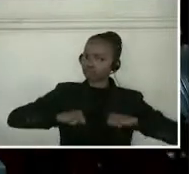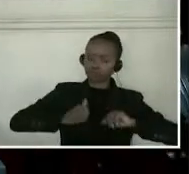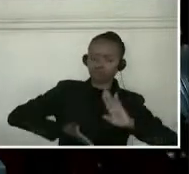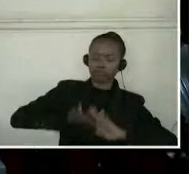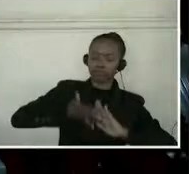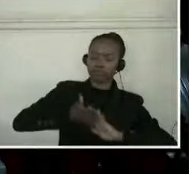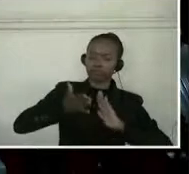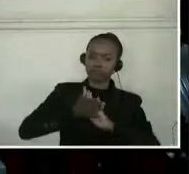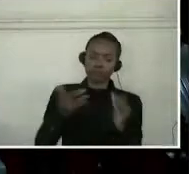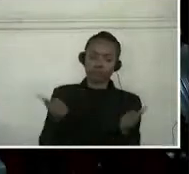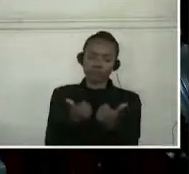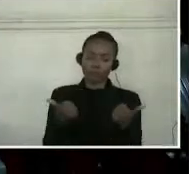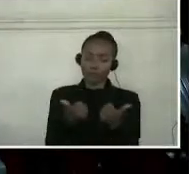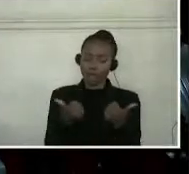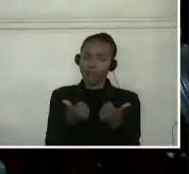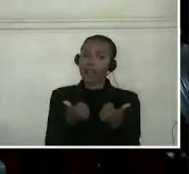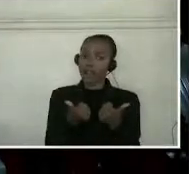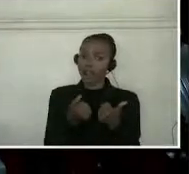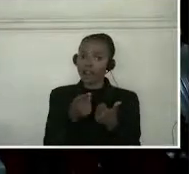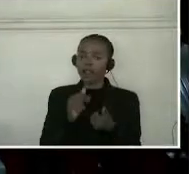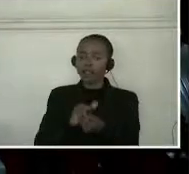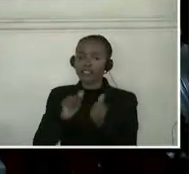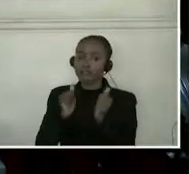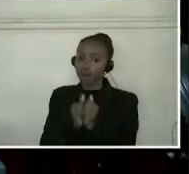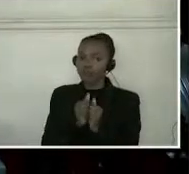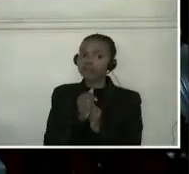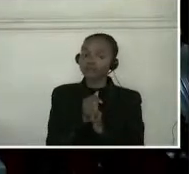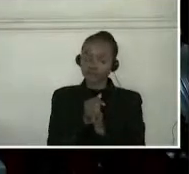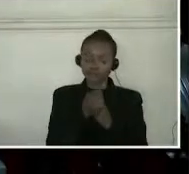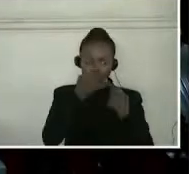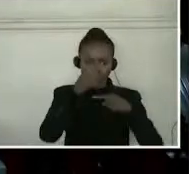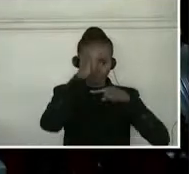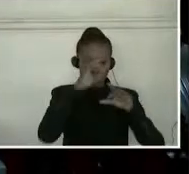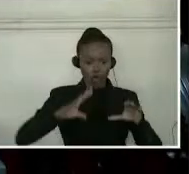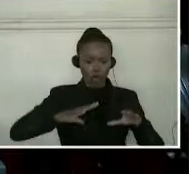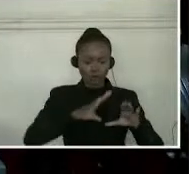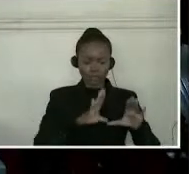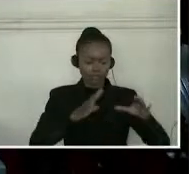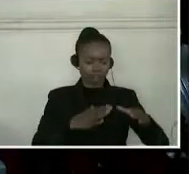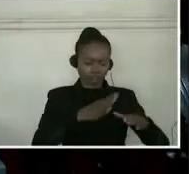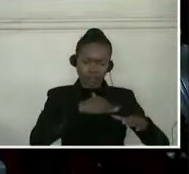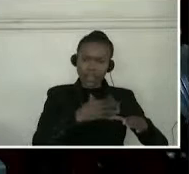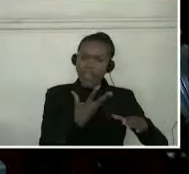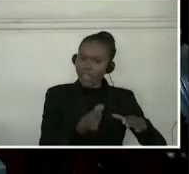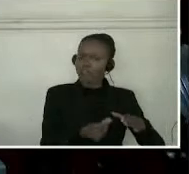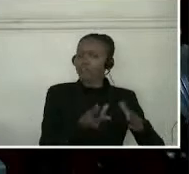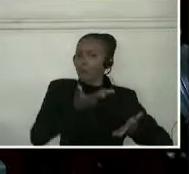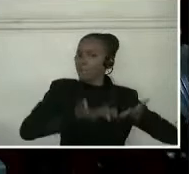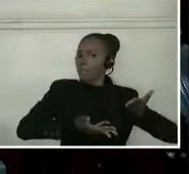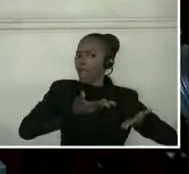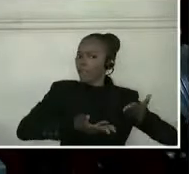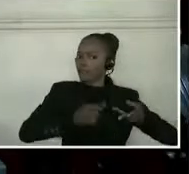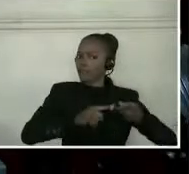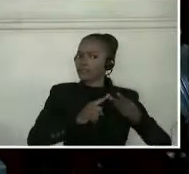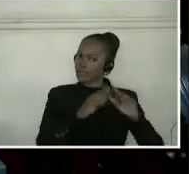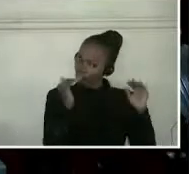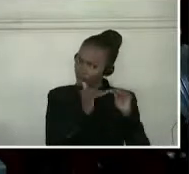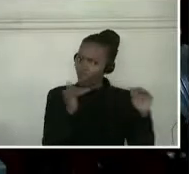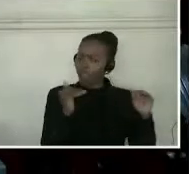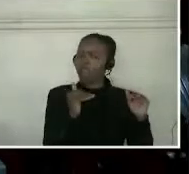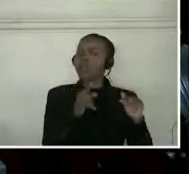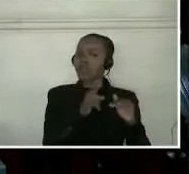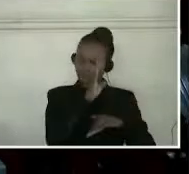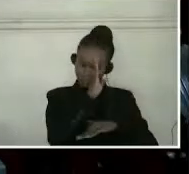audit reports the sport and the creation portfolio commissioned a very balanced fair and objective chairperson who treated all